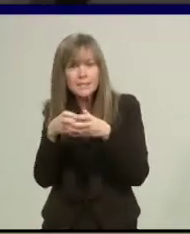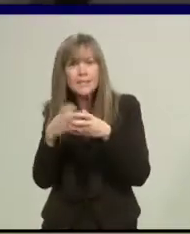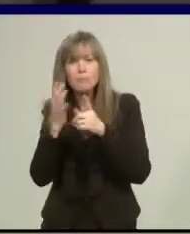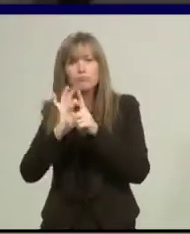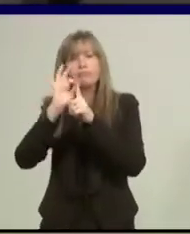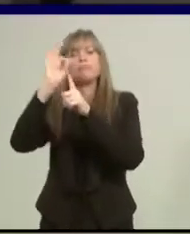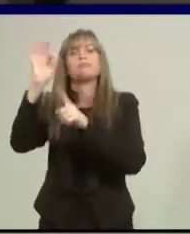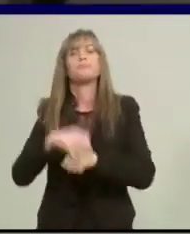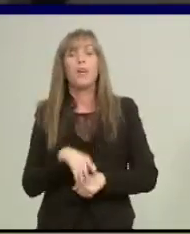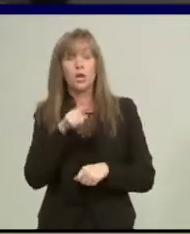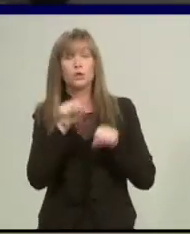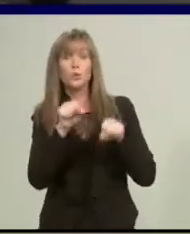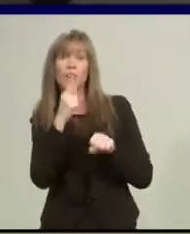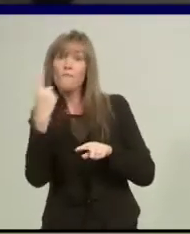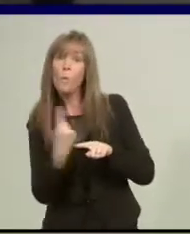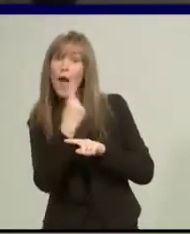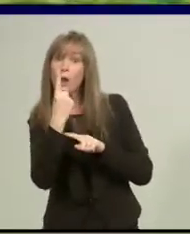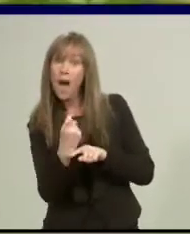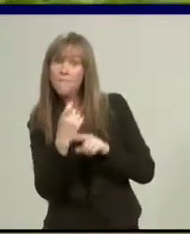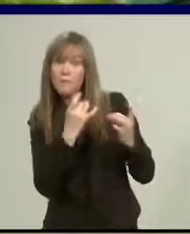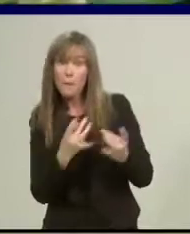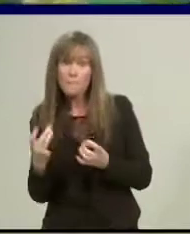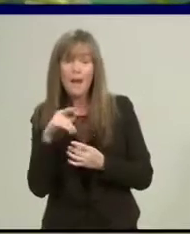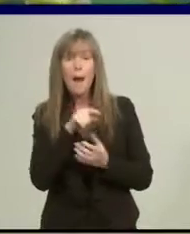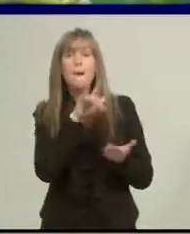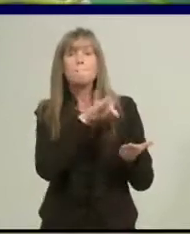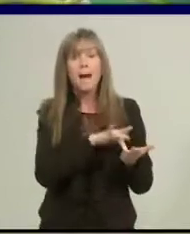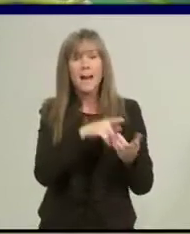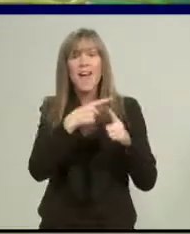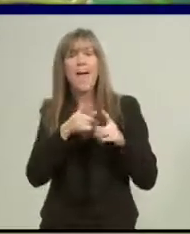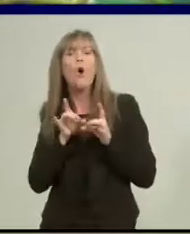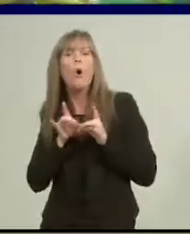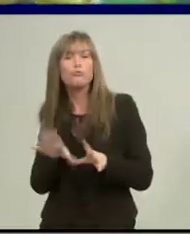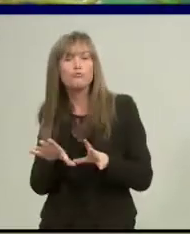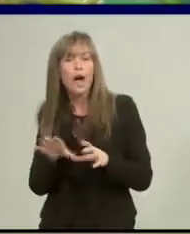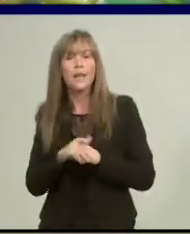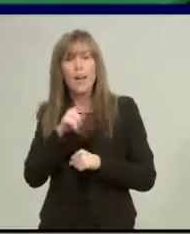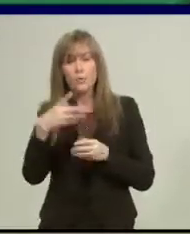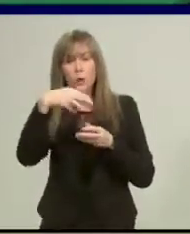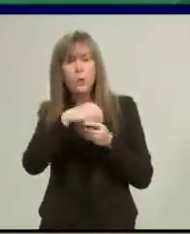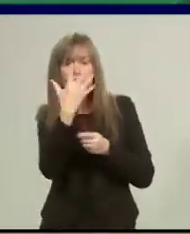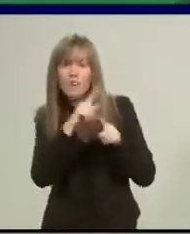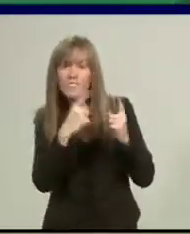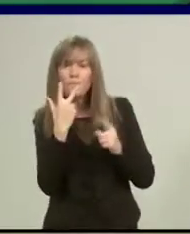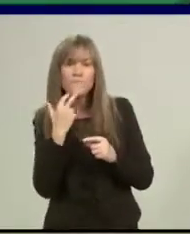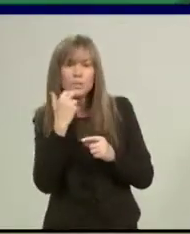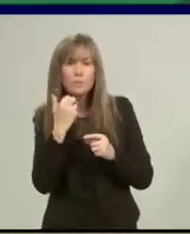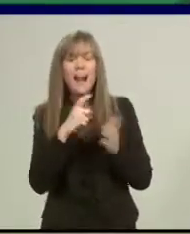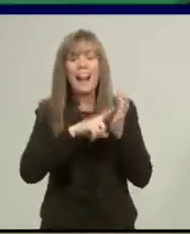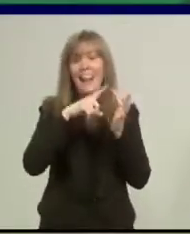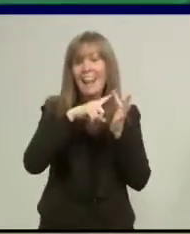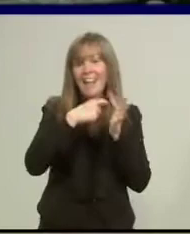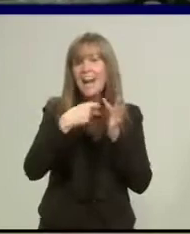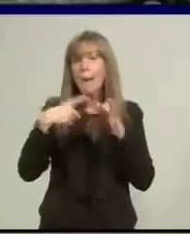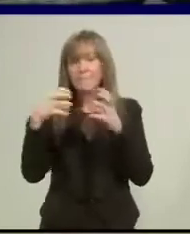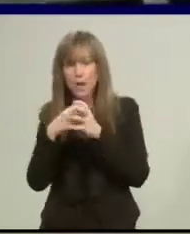The students have an hour and a half to prepare a main and an entree. They must include 5 different vegetables, including a leek and a